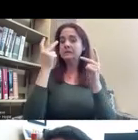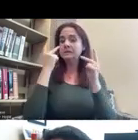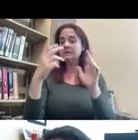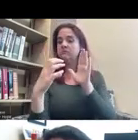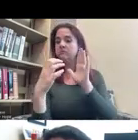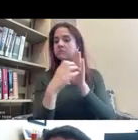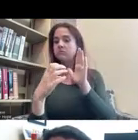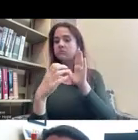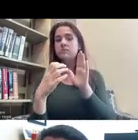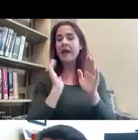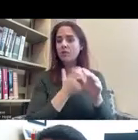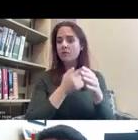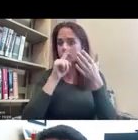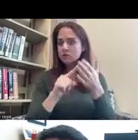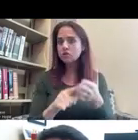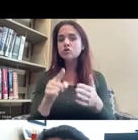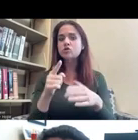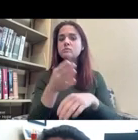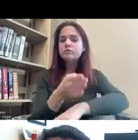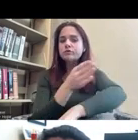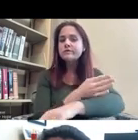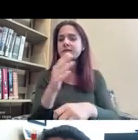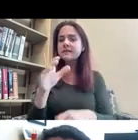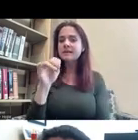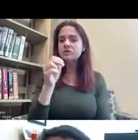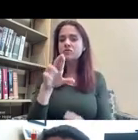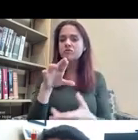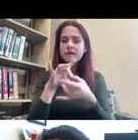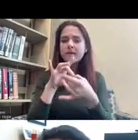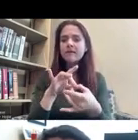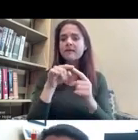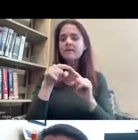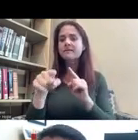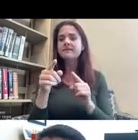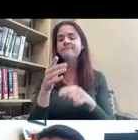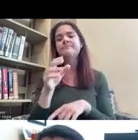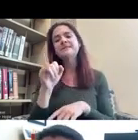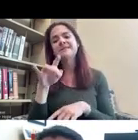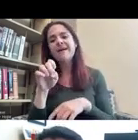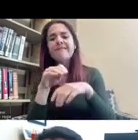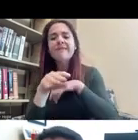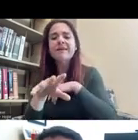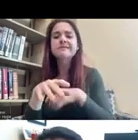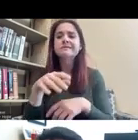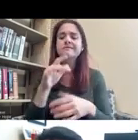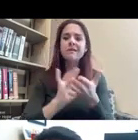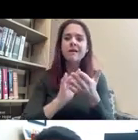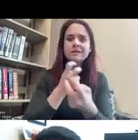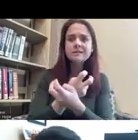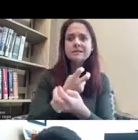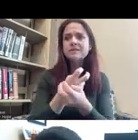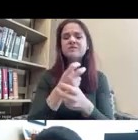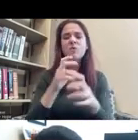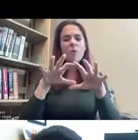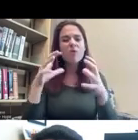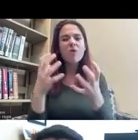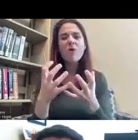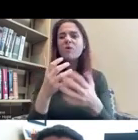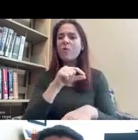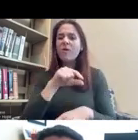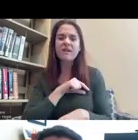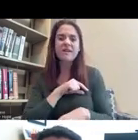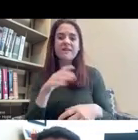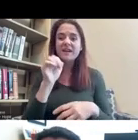our group is to improve cancer-related side effects, toxicities, improve overall quality of care and quality of